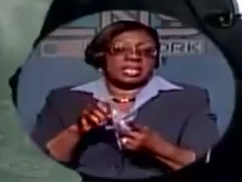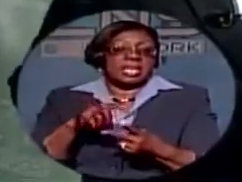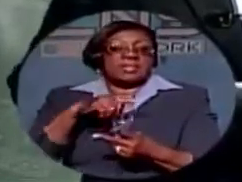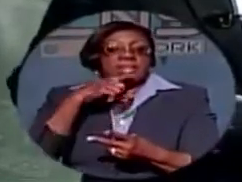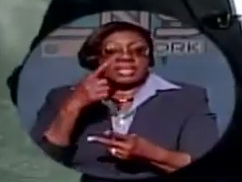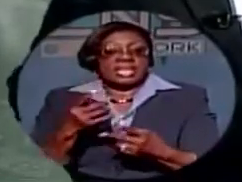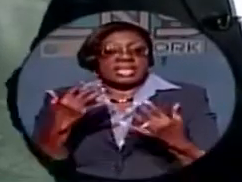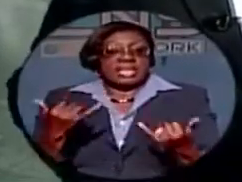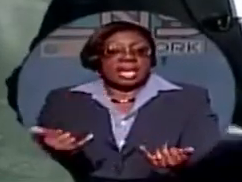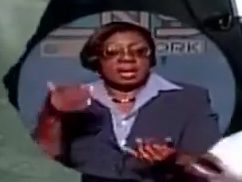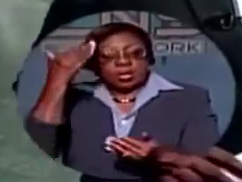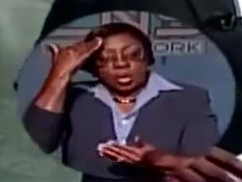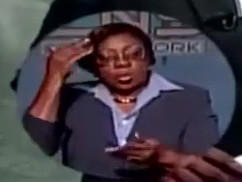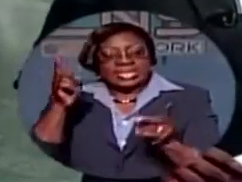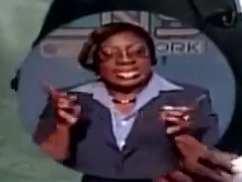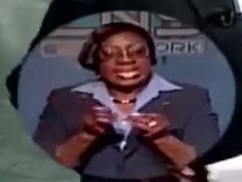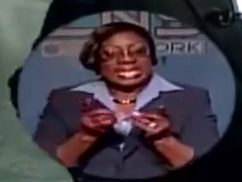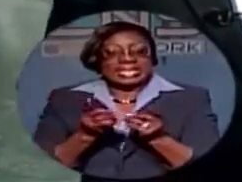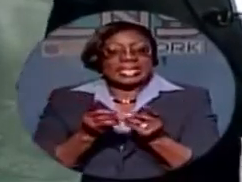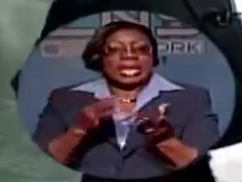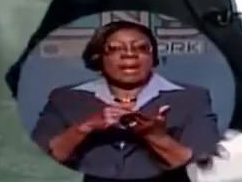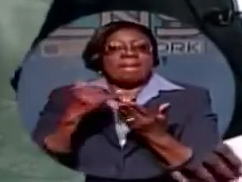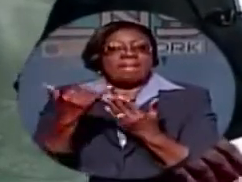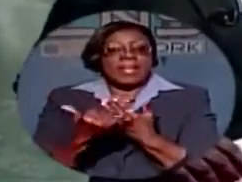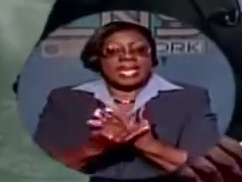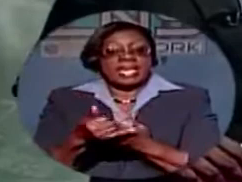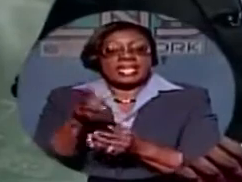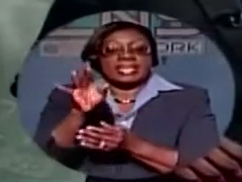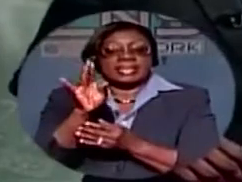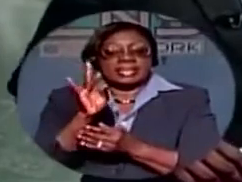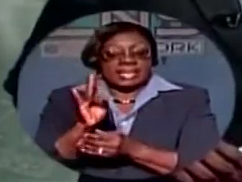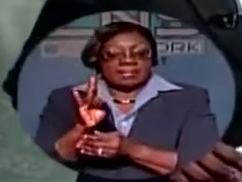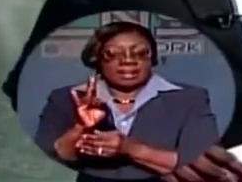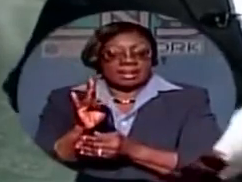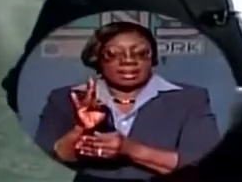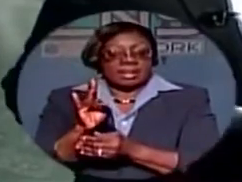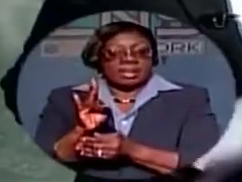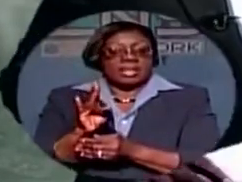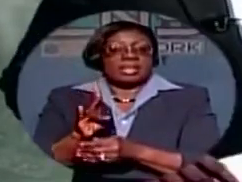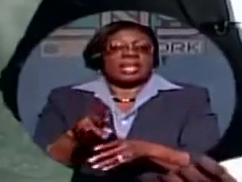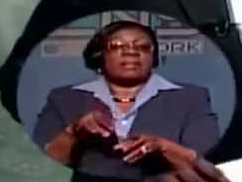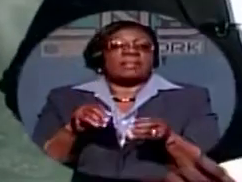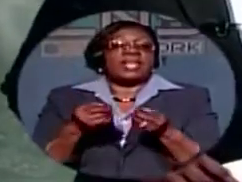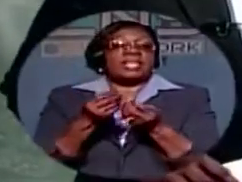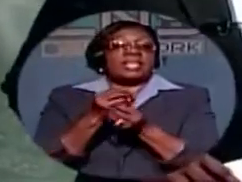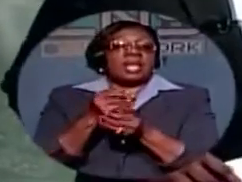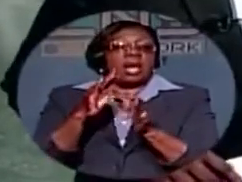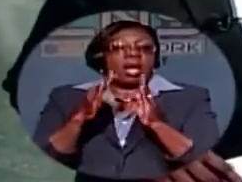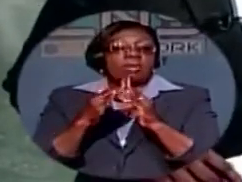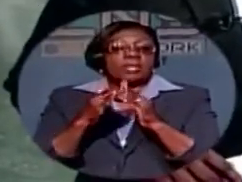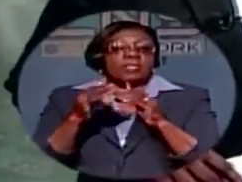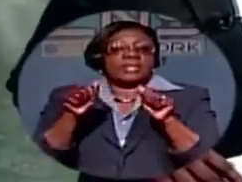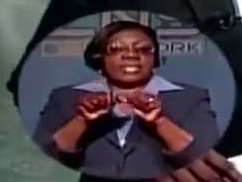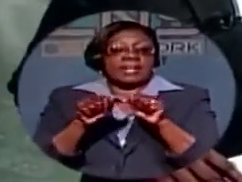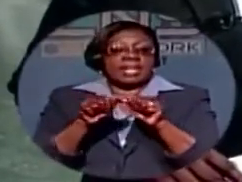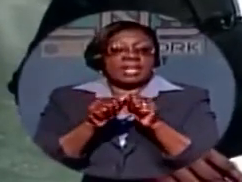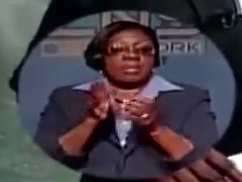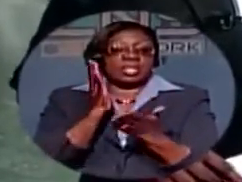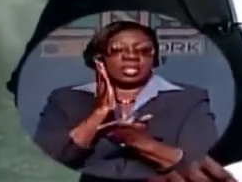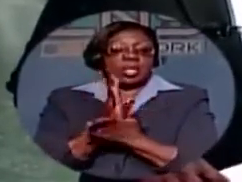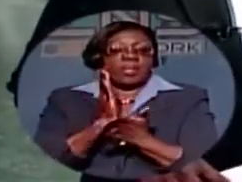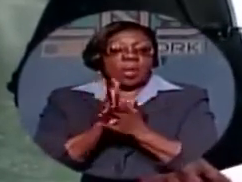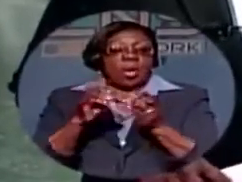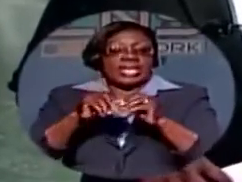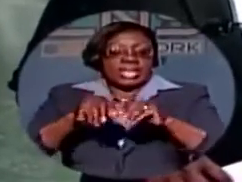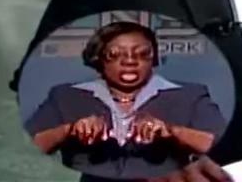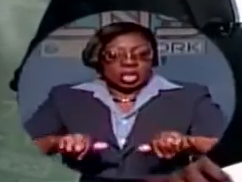already, we now know the date of that election. But in order for that to have been made possible, there had to have been a dissolution of Parliament. And that came in quite a